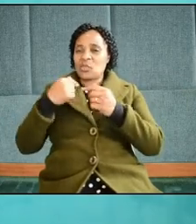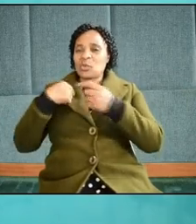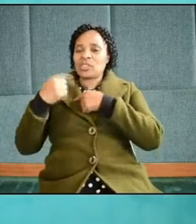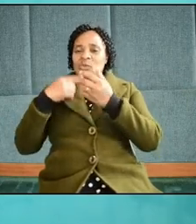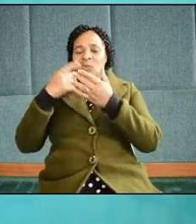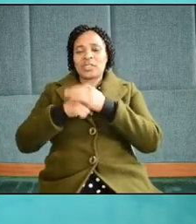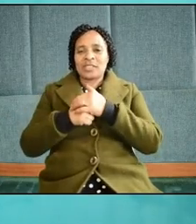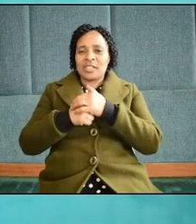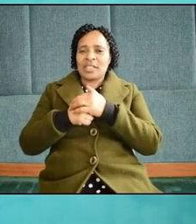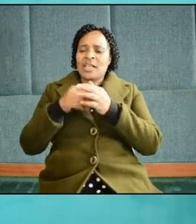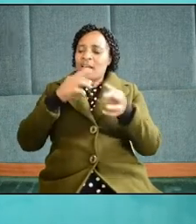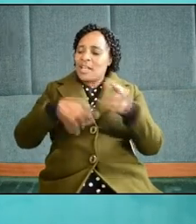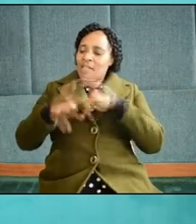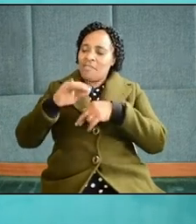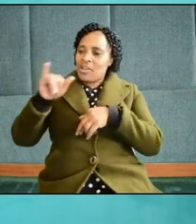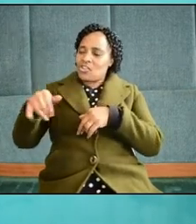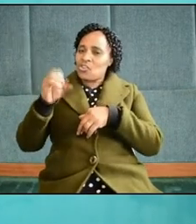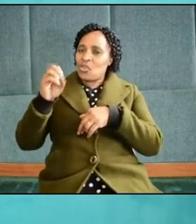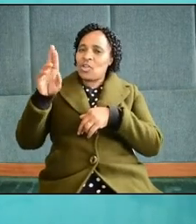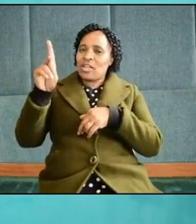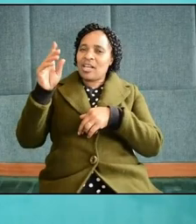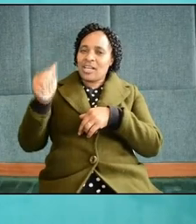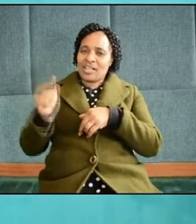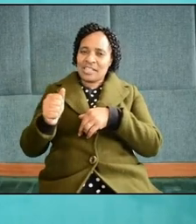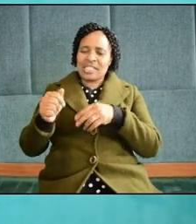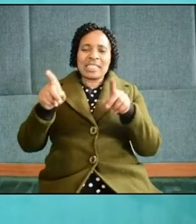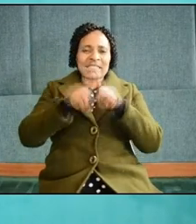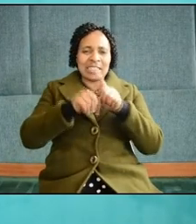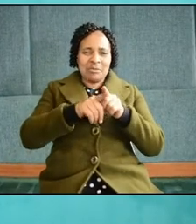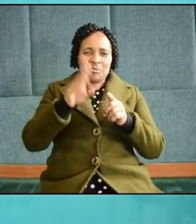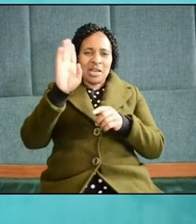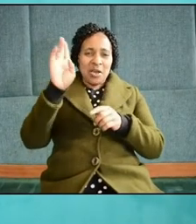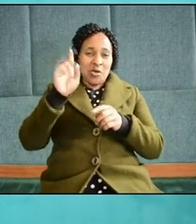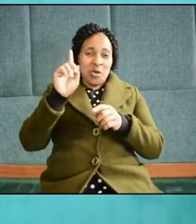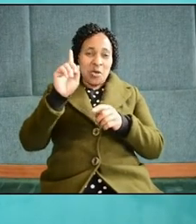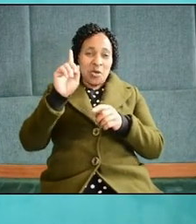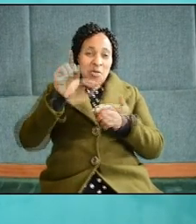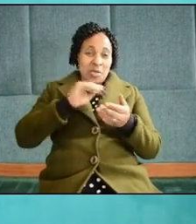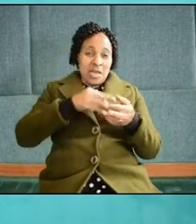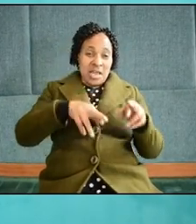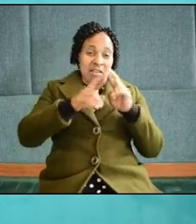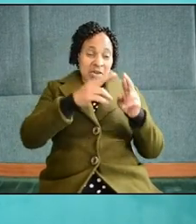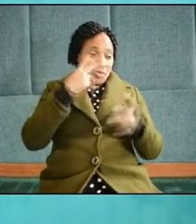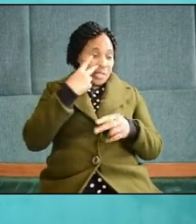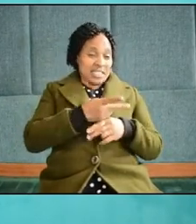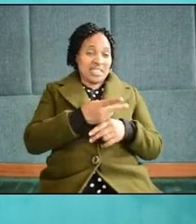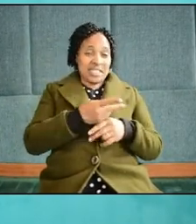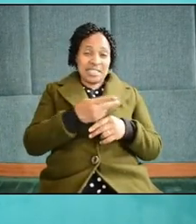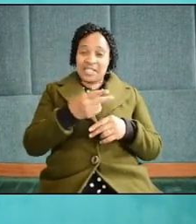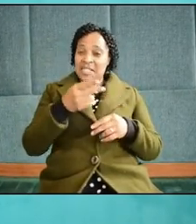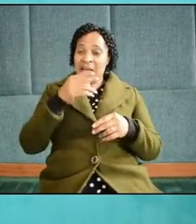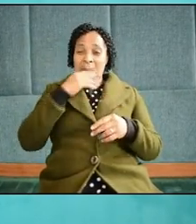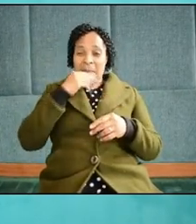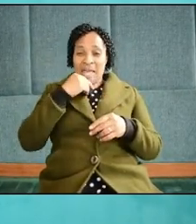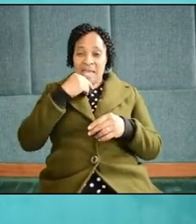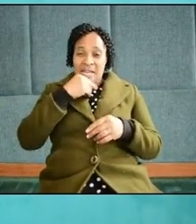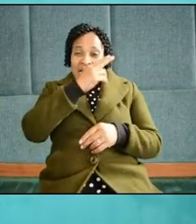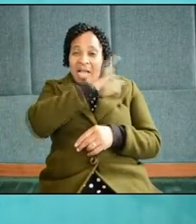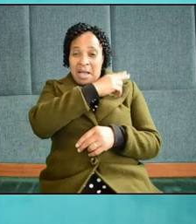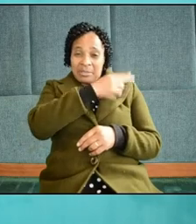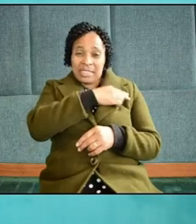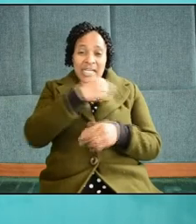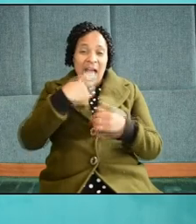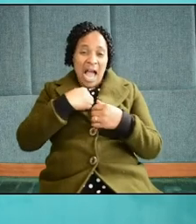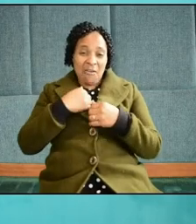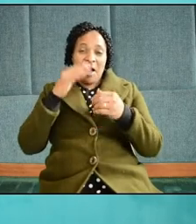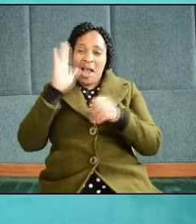considering that if River Jordan was like the Nairobi River we see here, then I'm like, hey, Naaman had to have a lot of